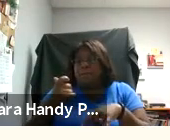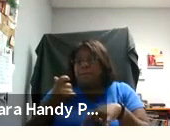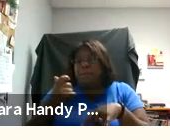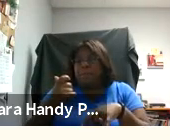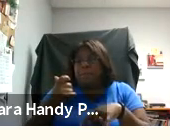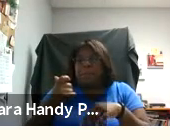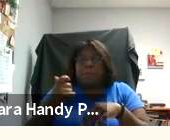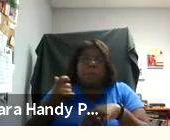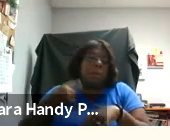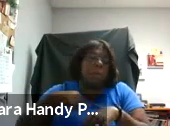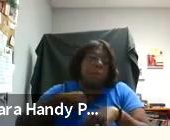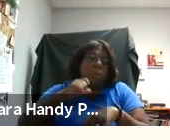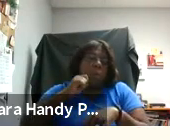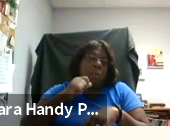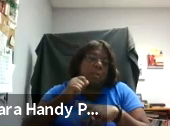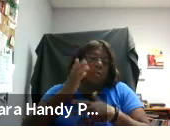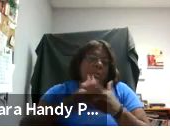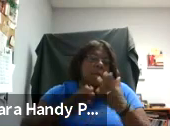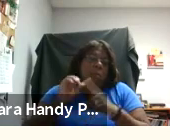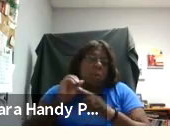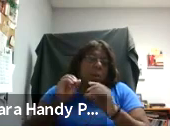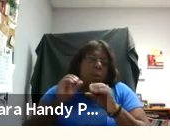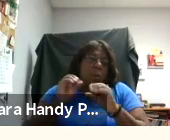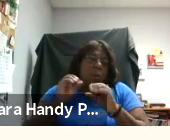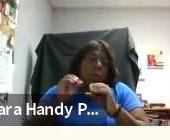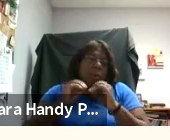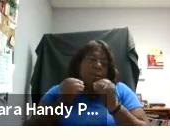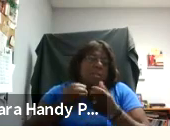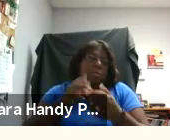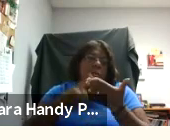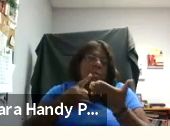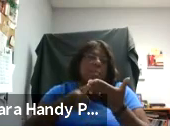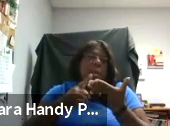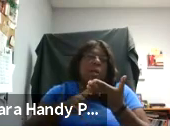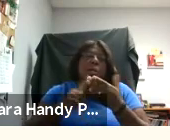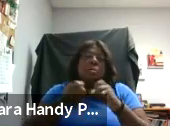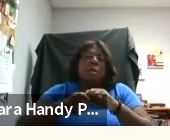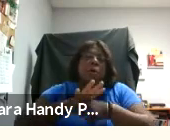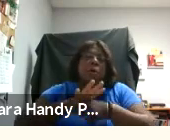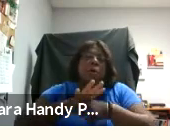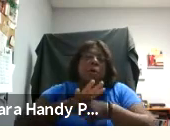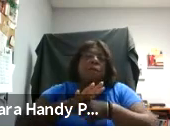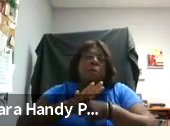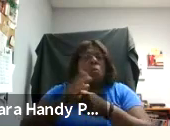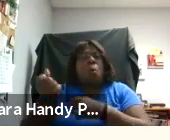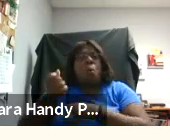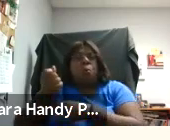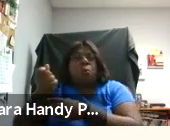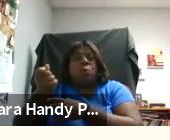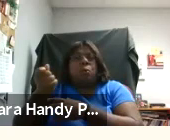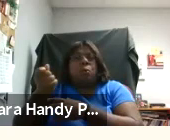we didn't, some organizations, and let's talk about COVID-19 when we get there. But yes, there